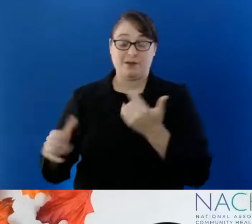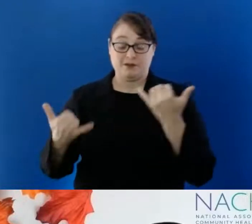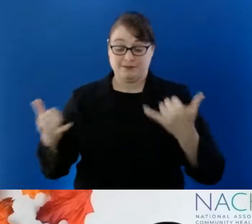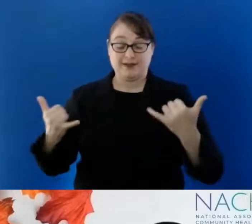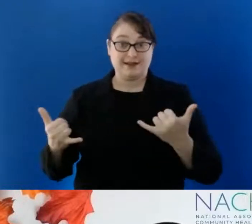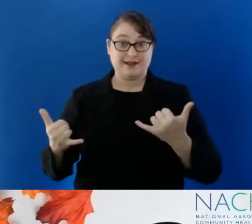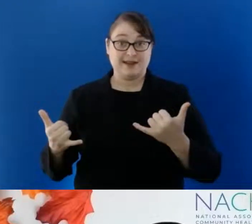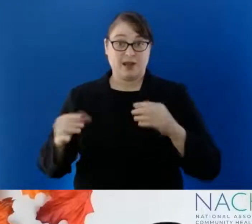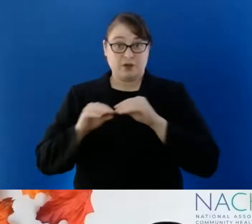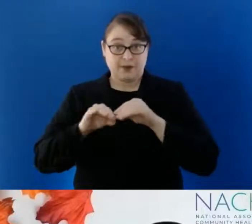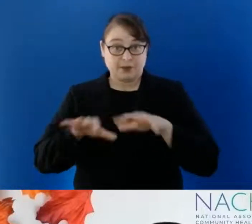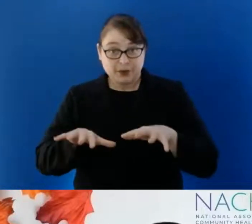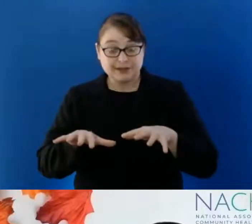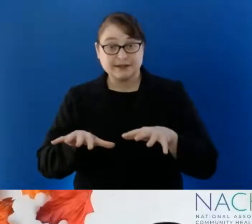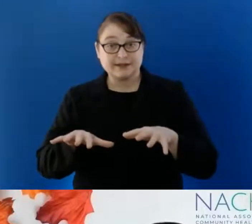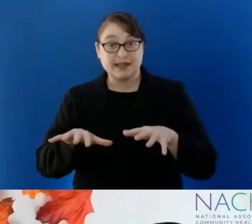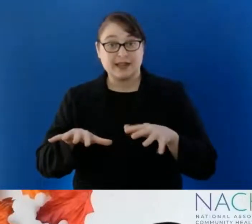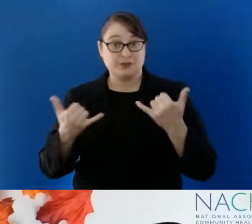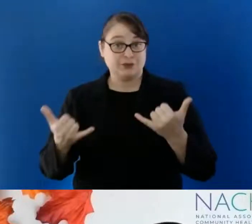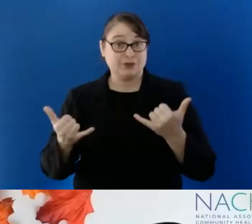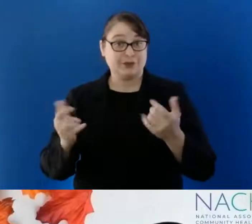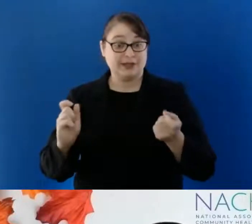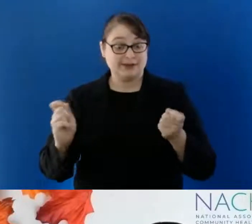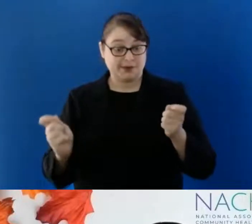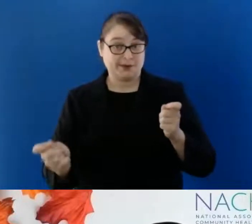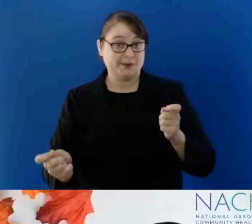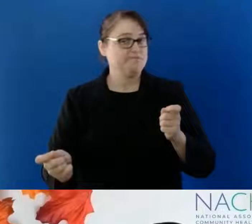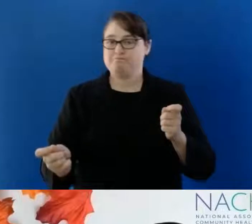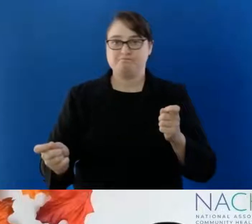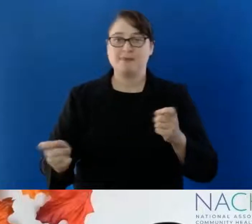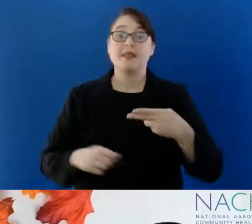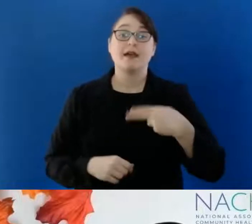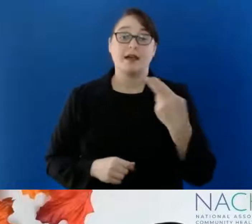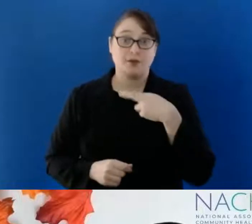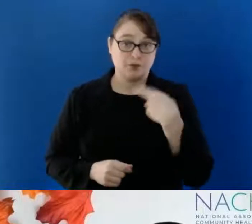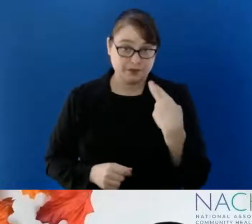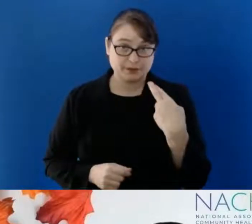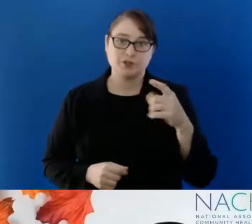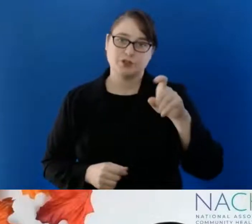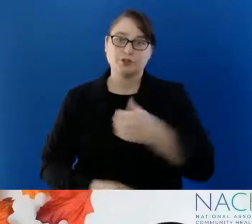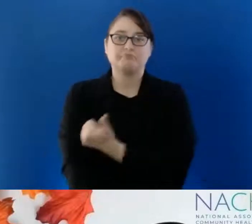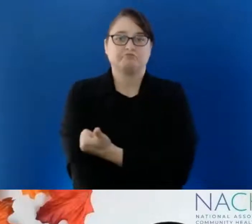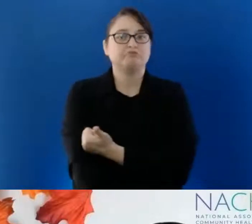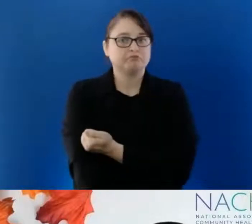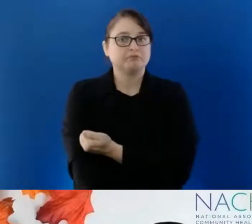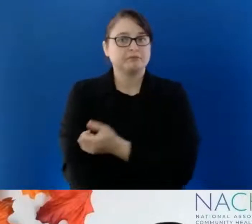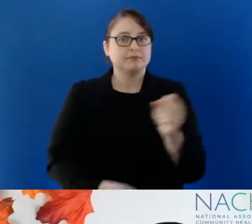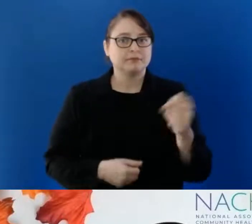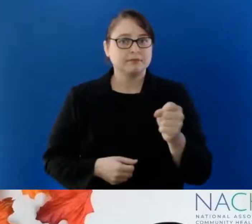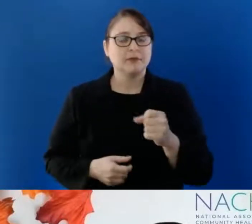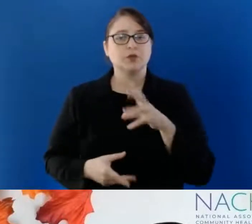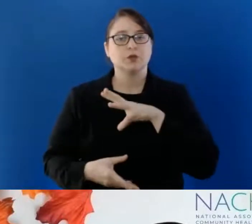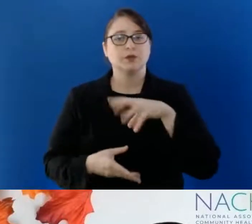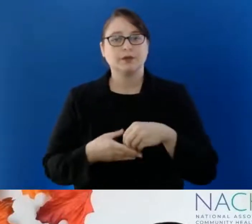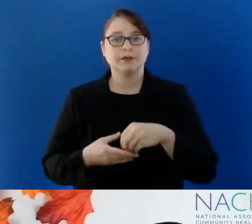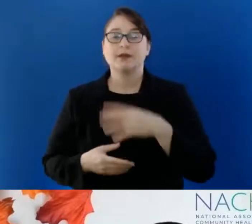currently evolving. I think that those at highest risk should probably get vaccinated, and that includes men who